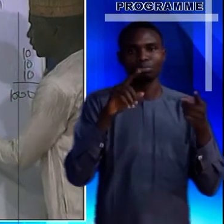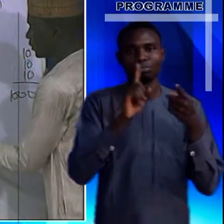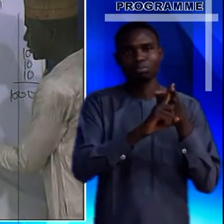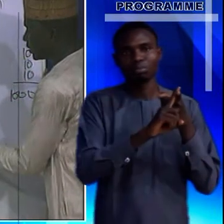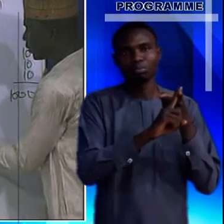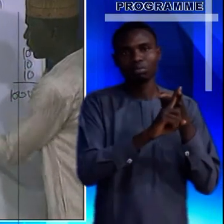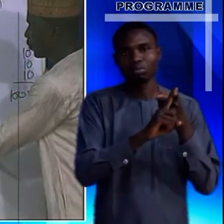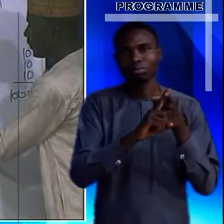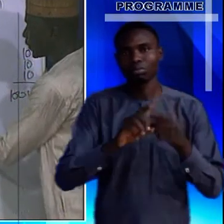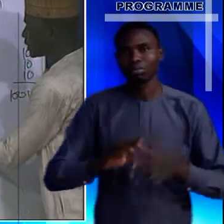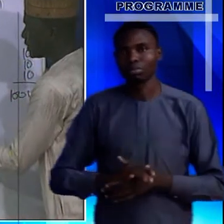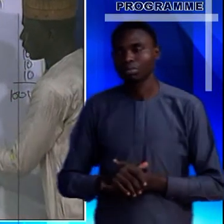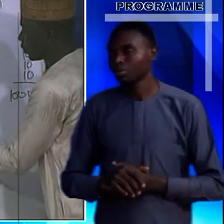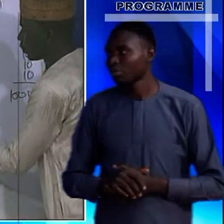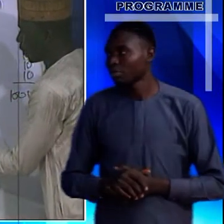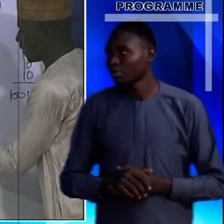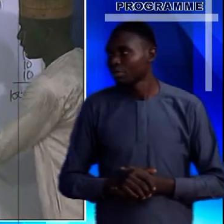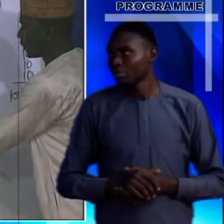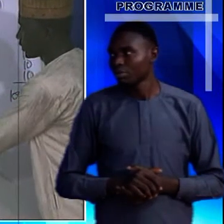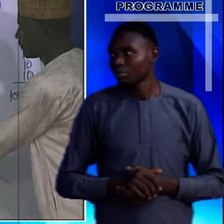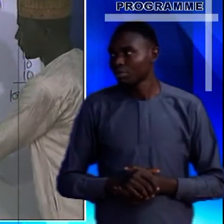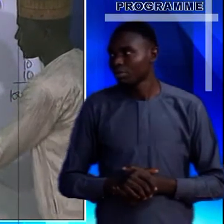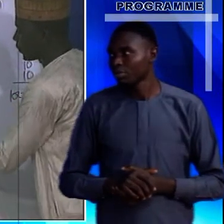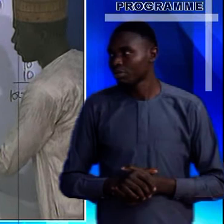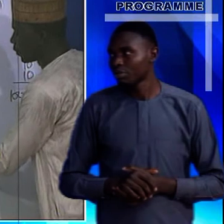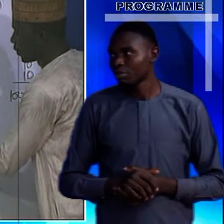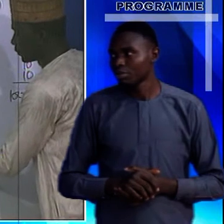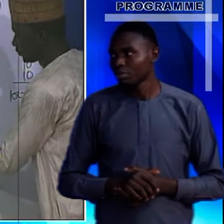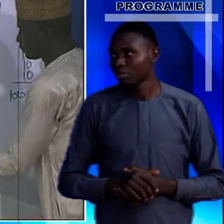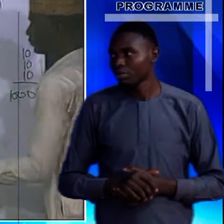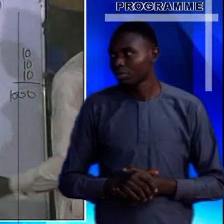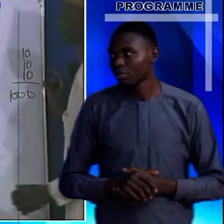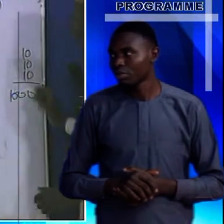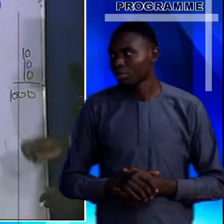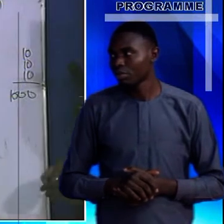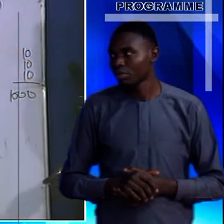0, 0, 1 plus 0, 1, nothing plus 4.